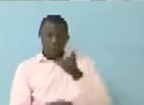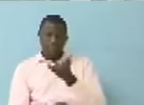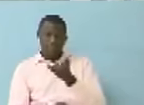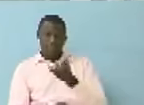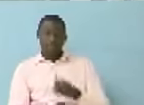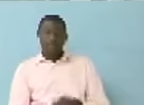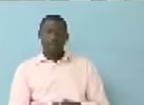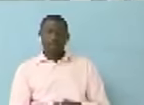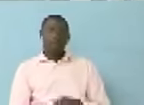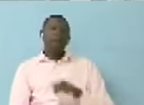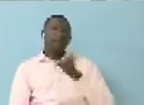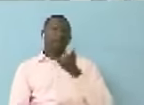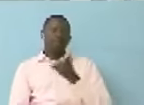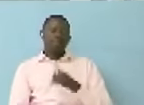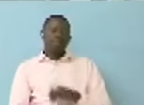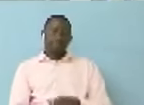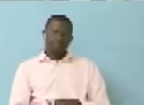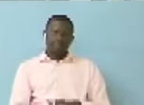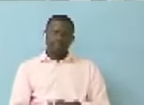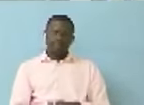agree, Council. Sondawala, Council.